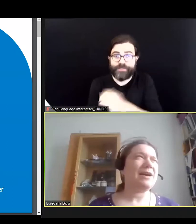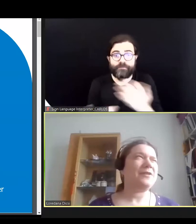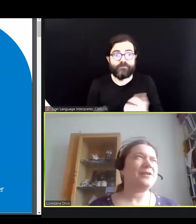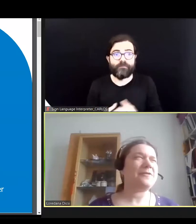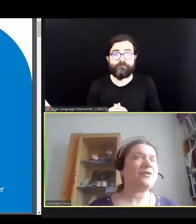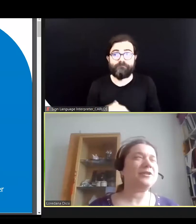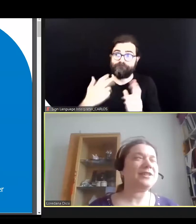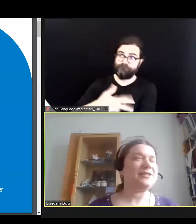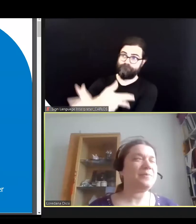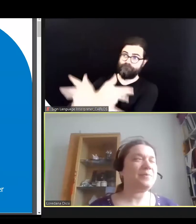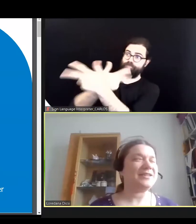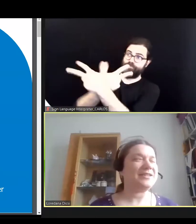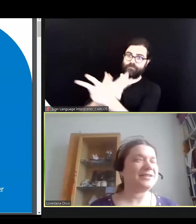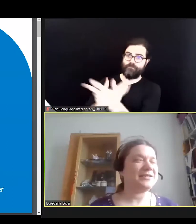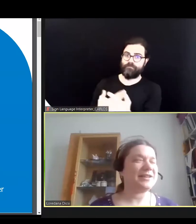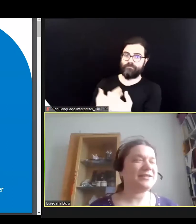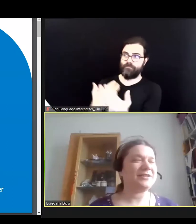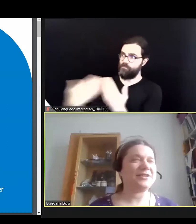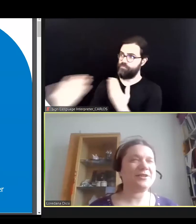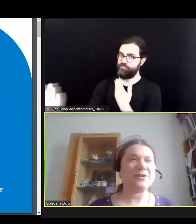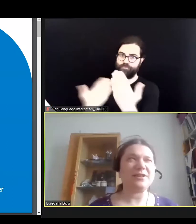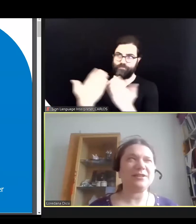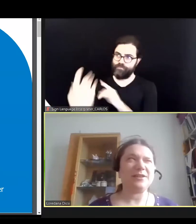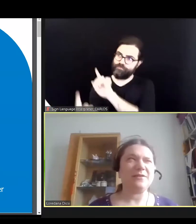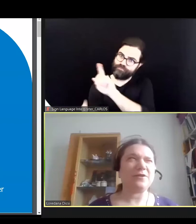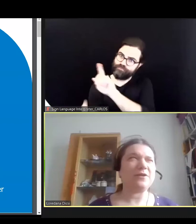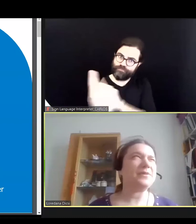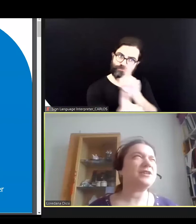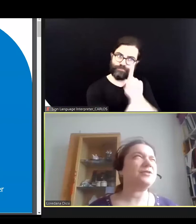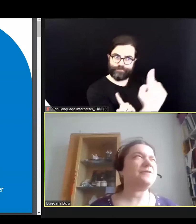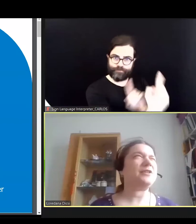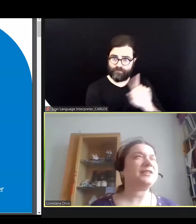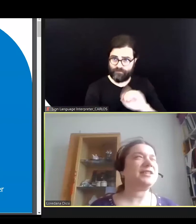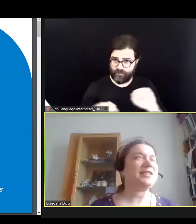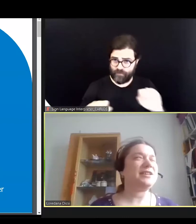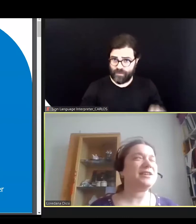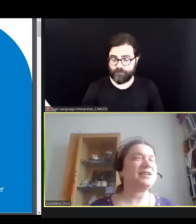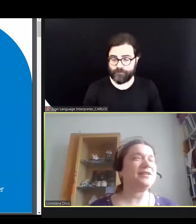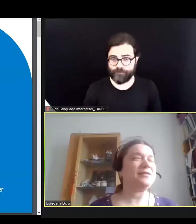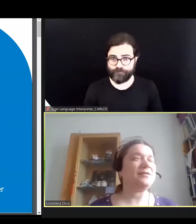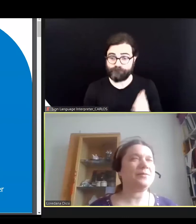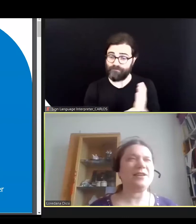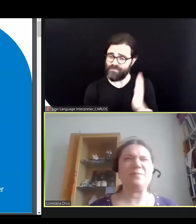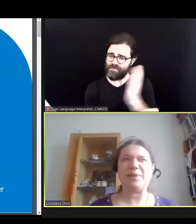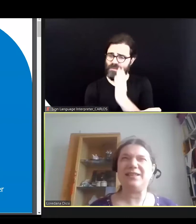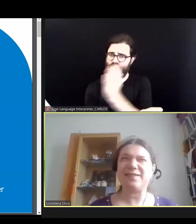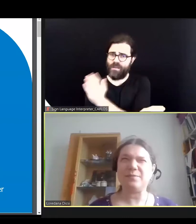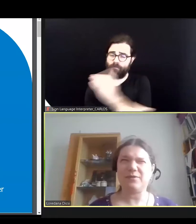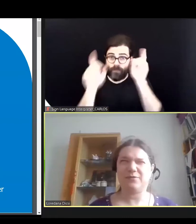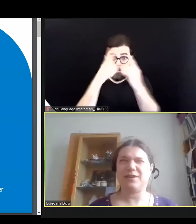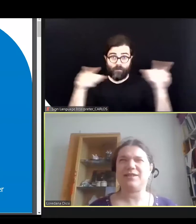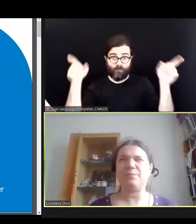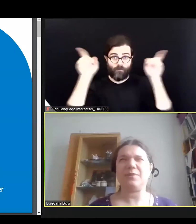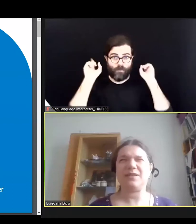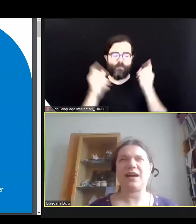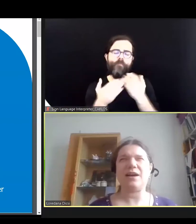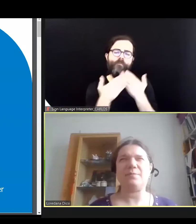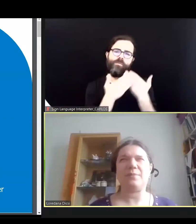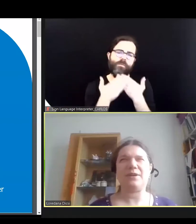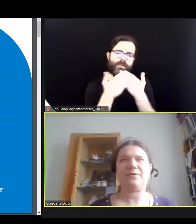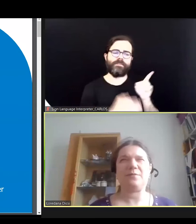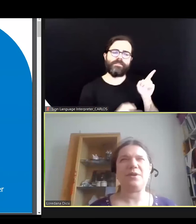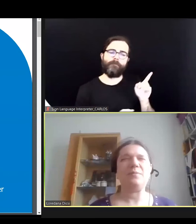Whoever thought in the past that a student from a university in Belgium, for example, because